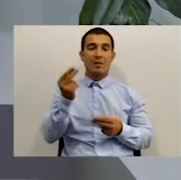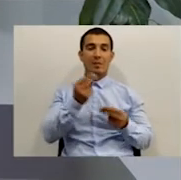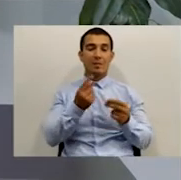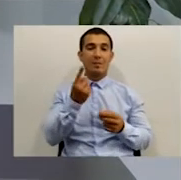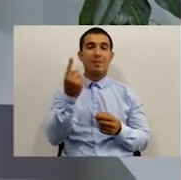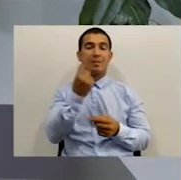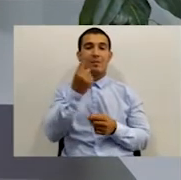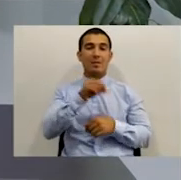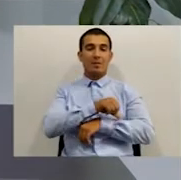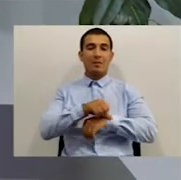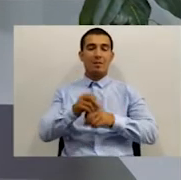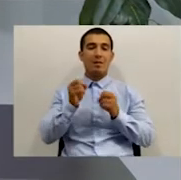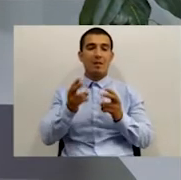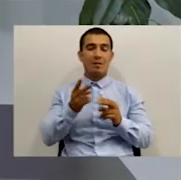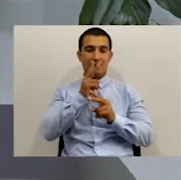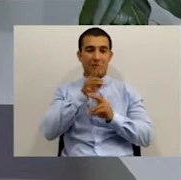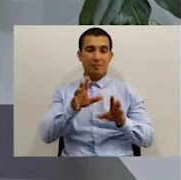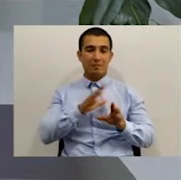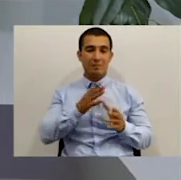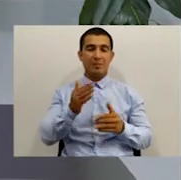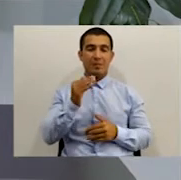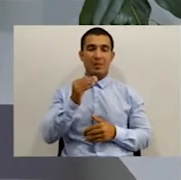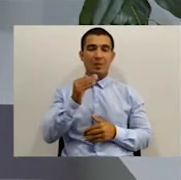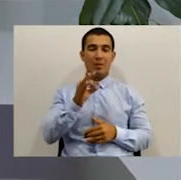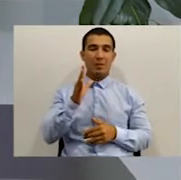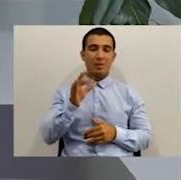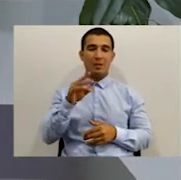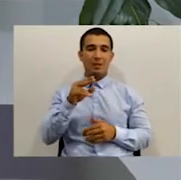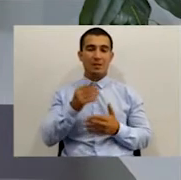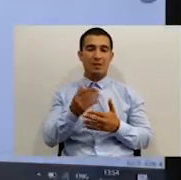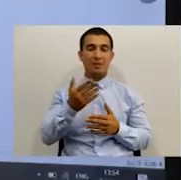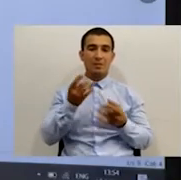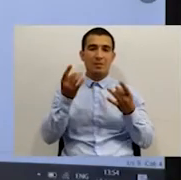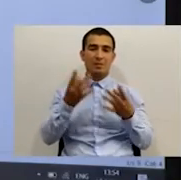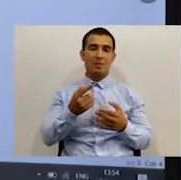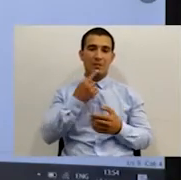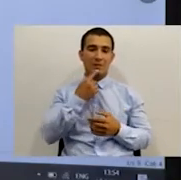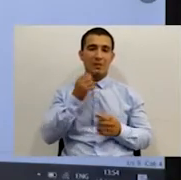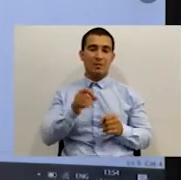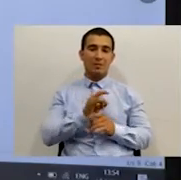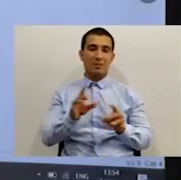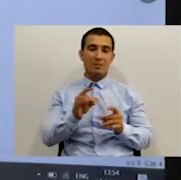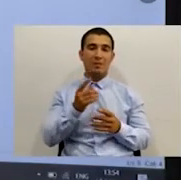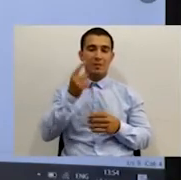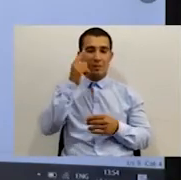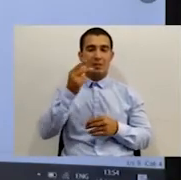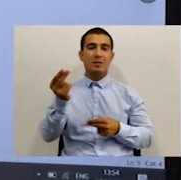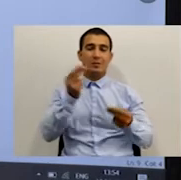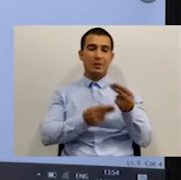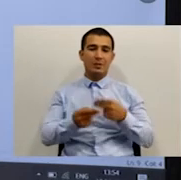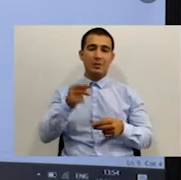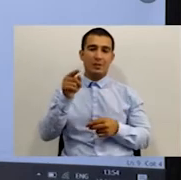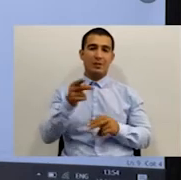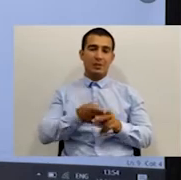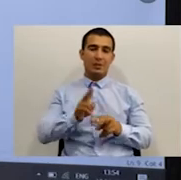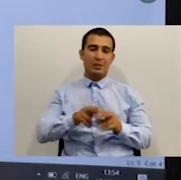ilk chizish amalini bajardik. Demak, forward so'zi oddiy tilda tushunib oladigan bo'lsak,